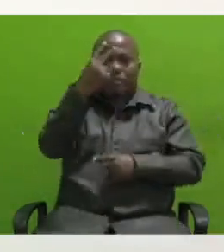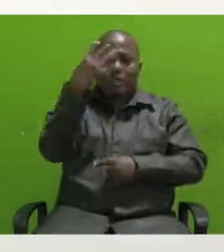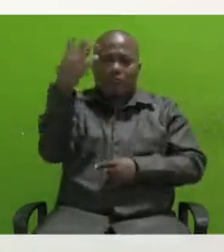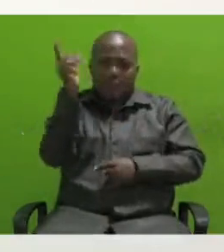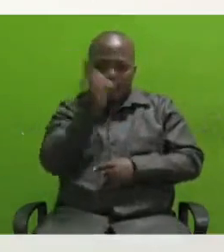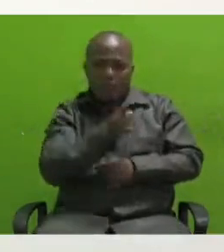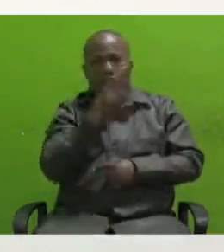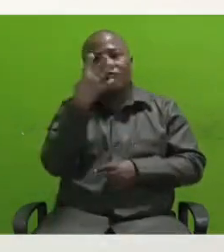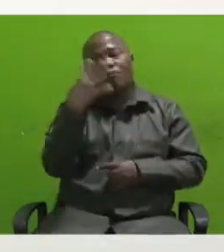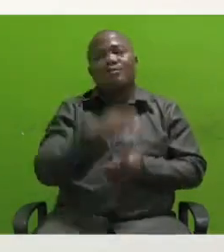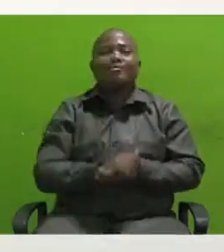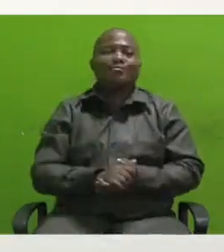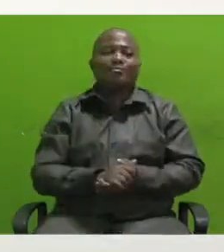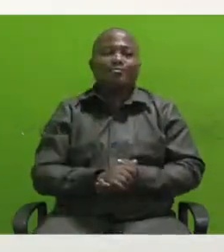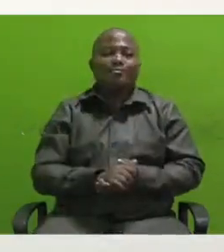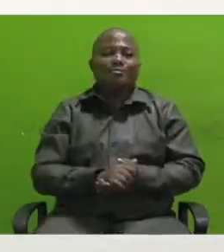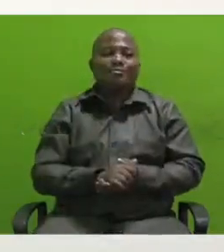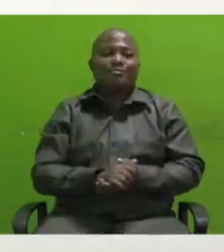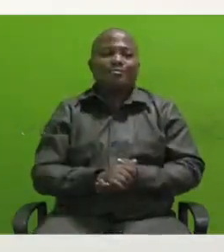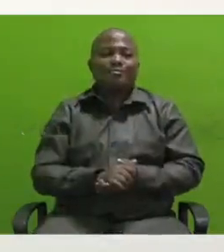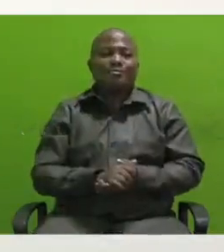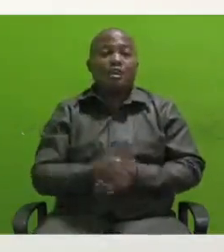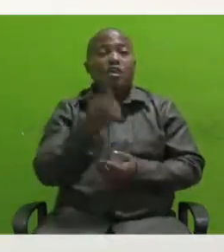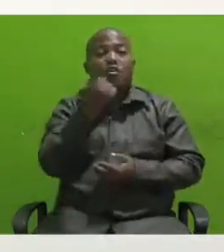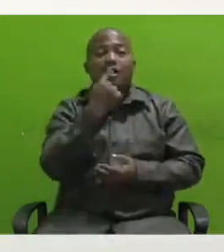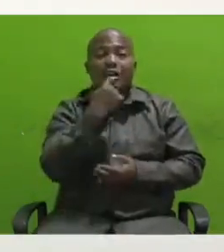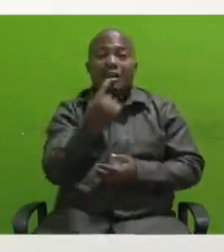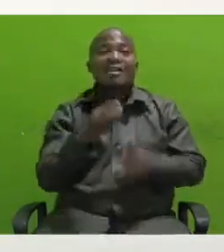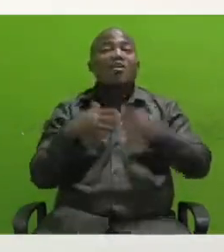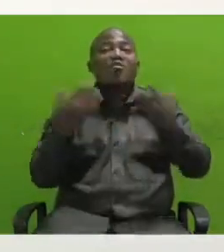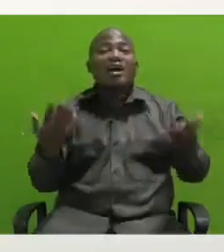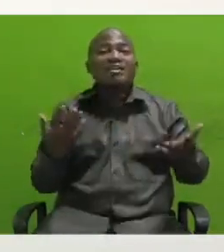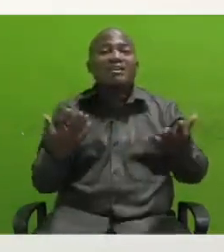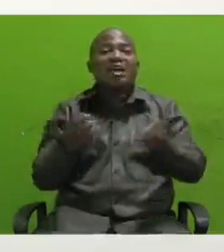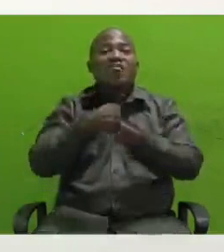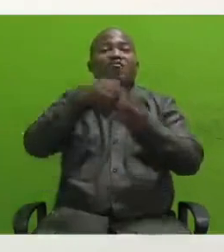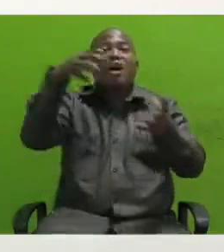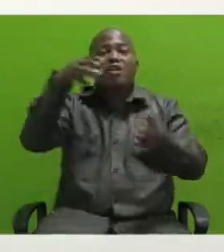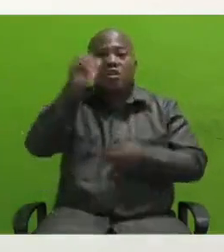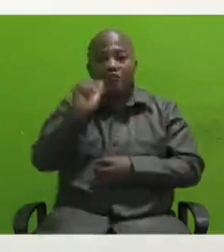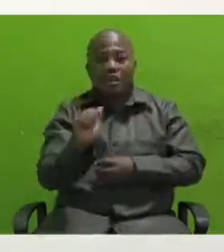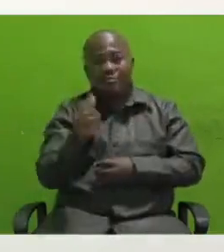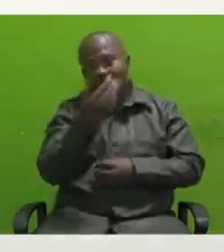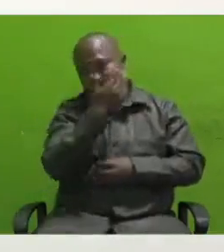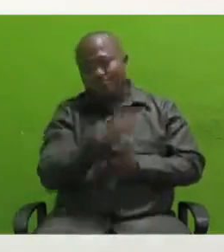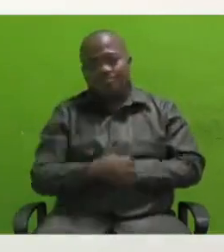plus 25 over 4. So can you tell us what is the value of a